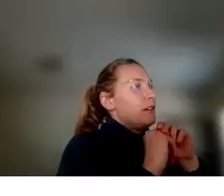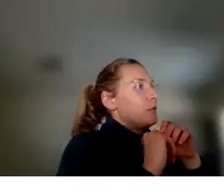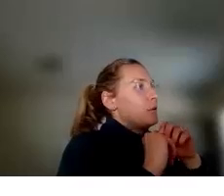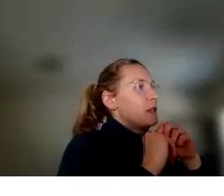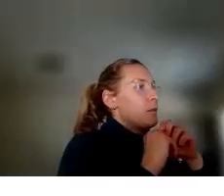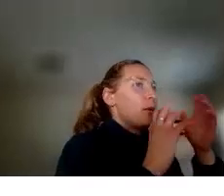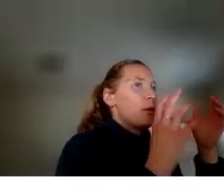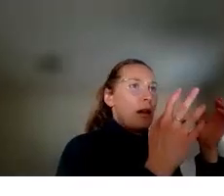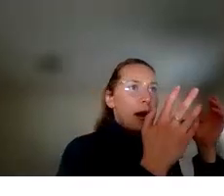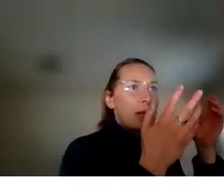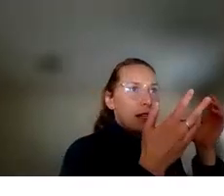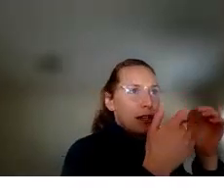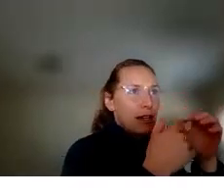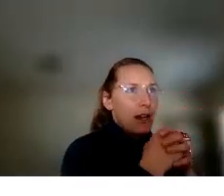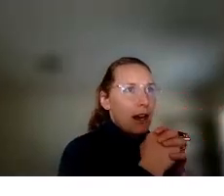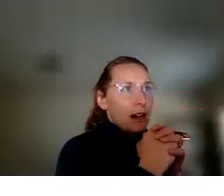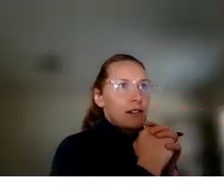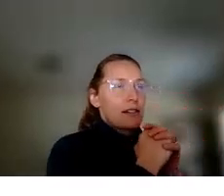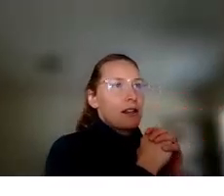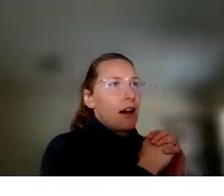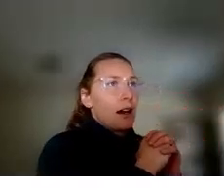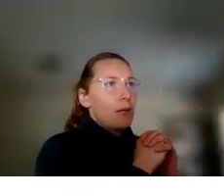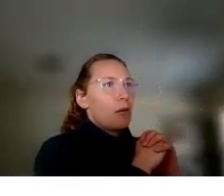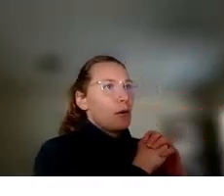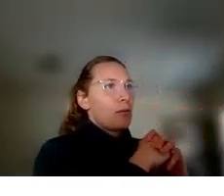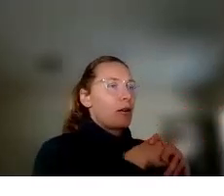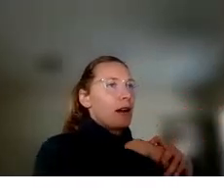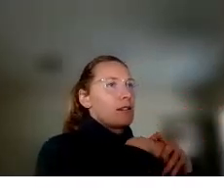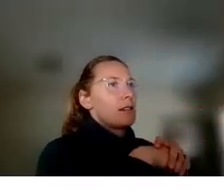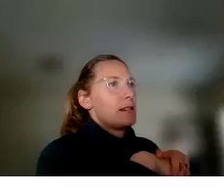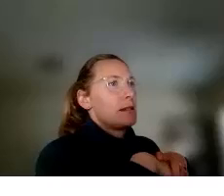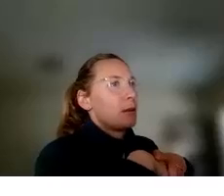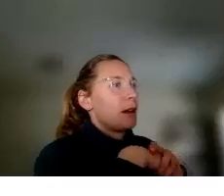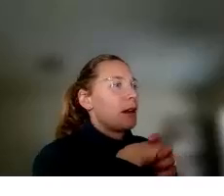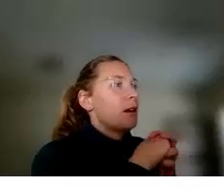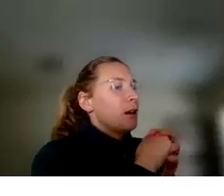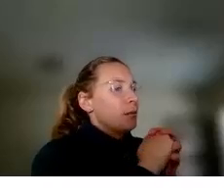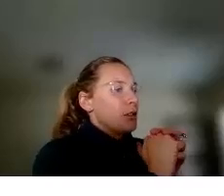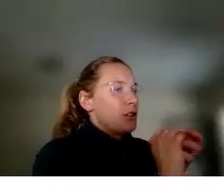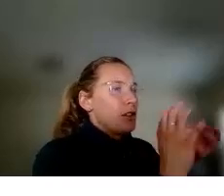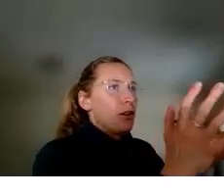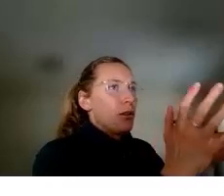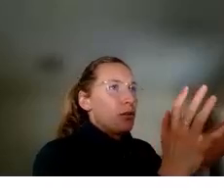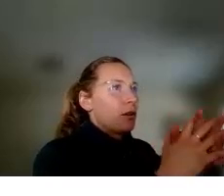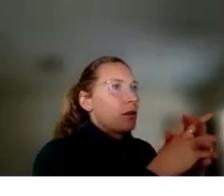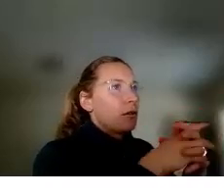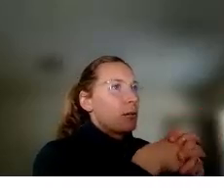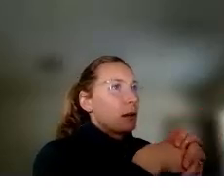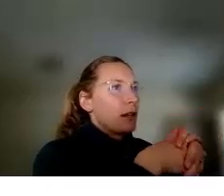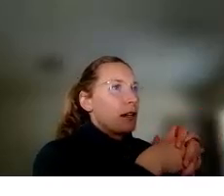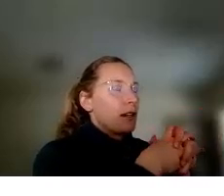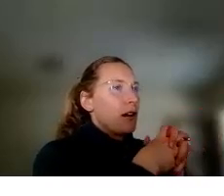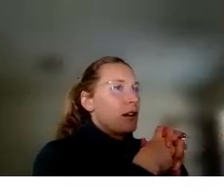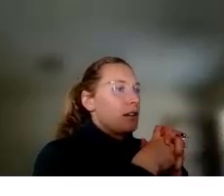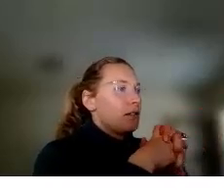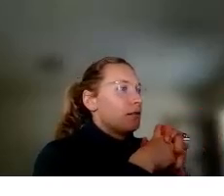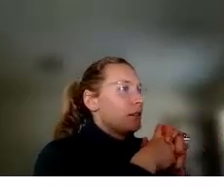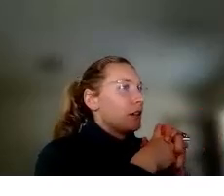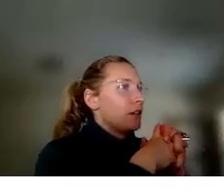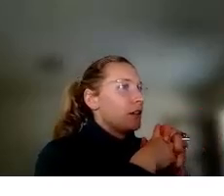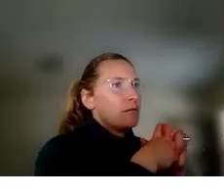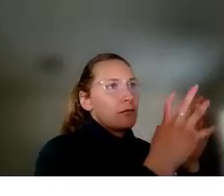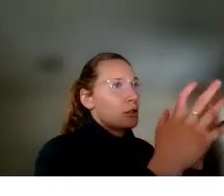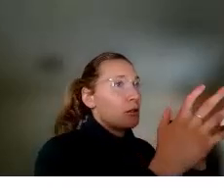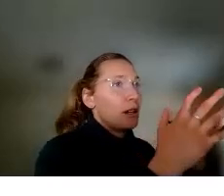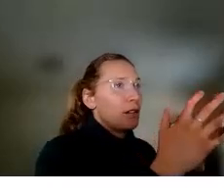I think that we'll keep you all updated as we progress this spring, but just know we're planning